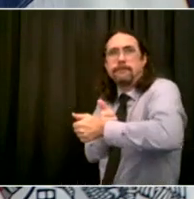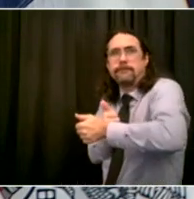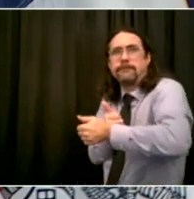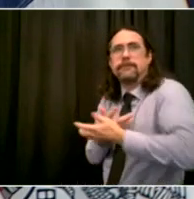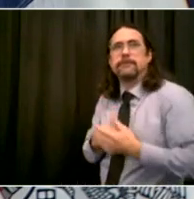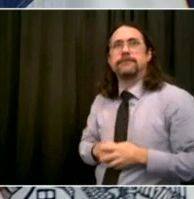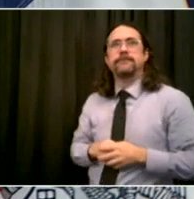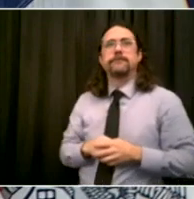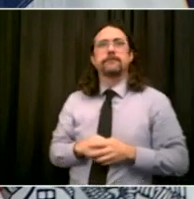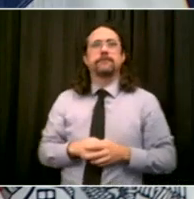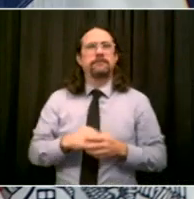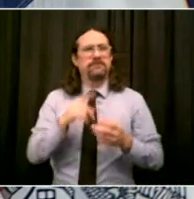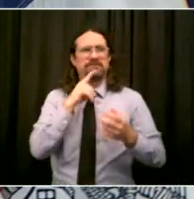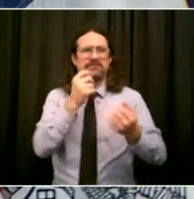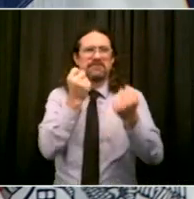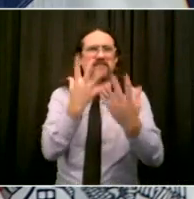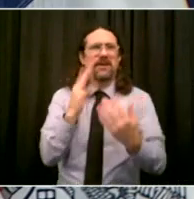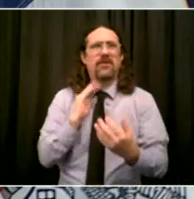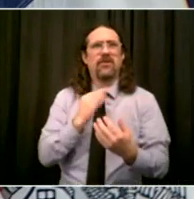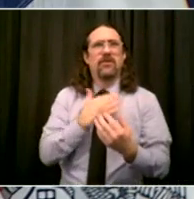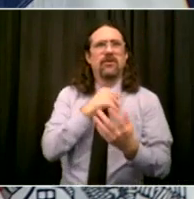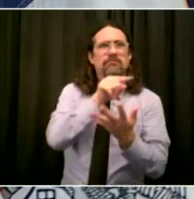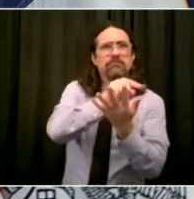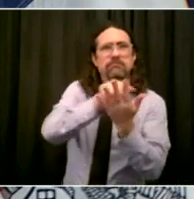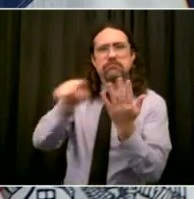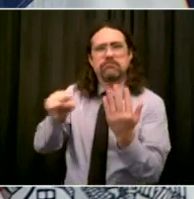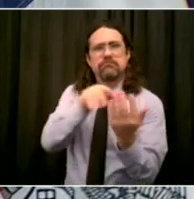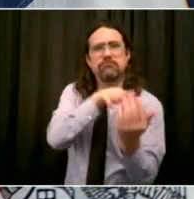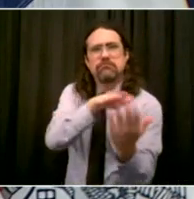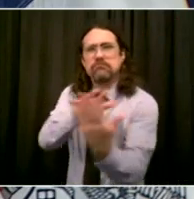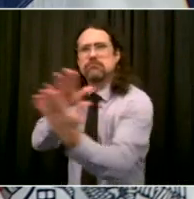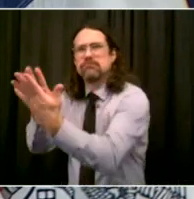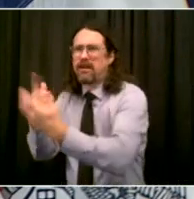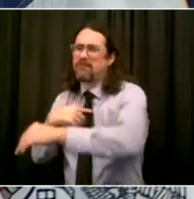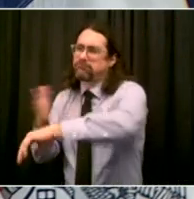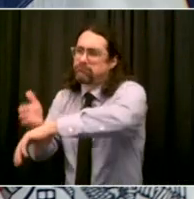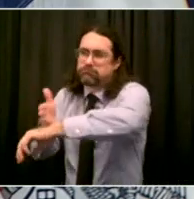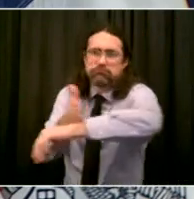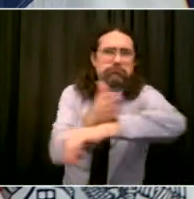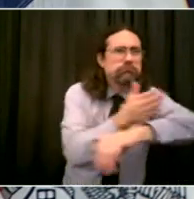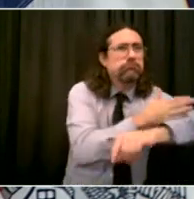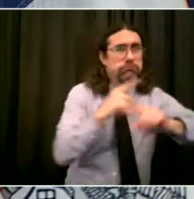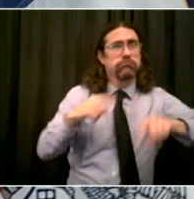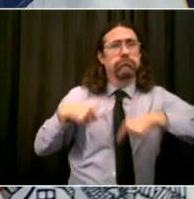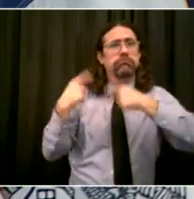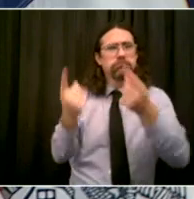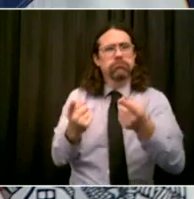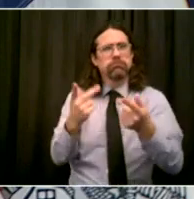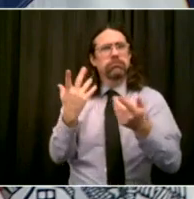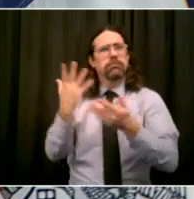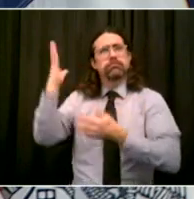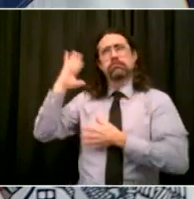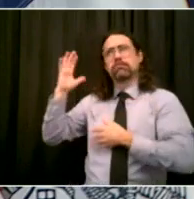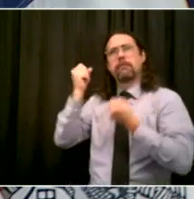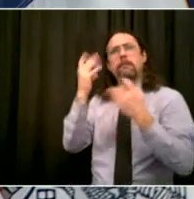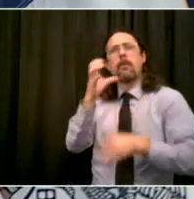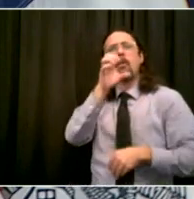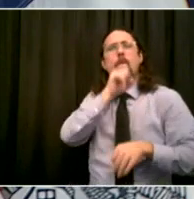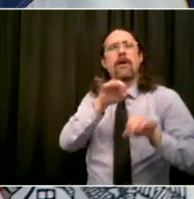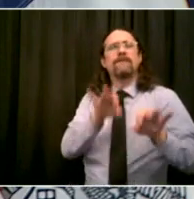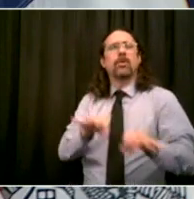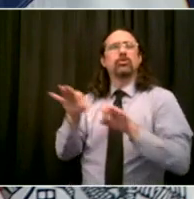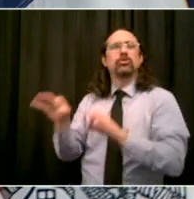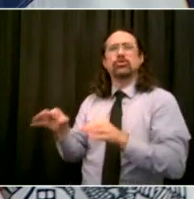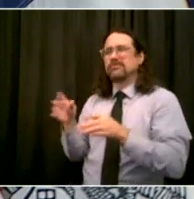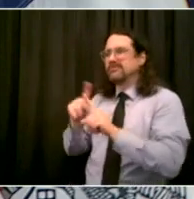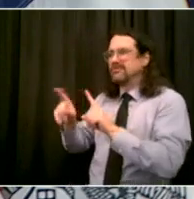constantly, and there's a lot more where that came from. So we will go through the formal process, as you mentioned, but it's going to simply be a deepening of